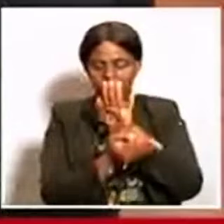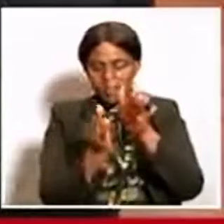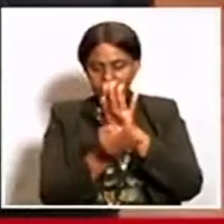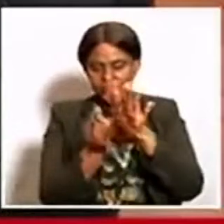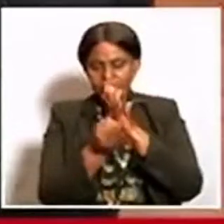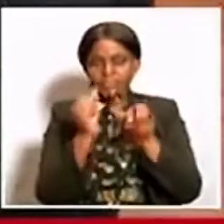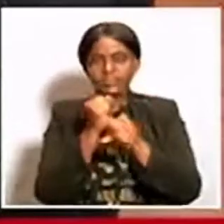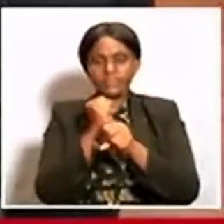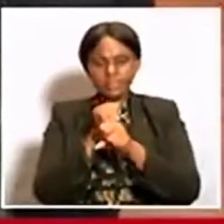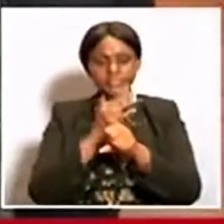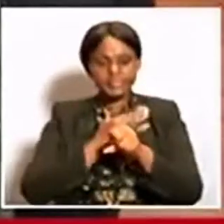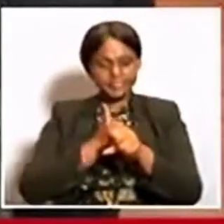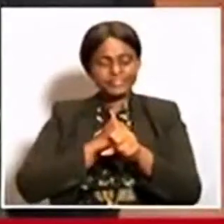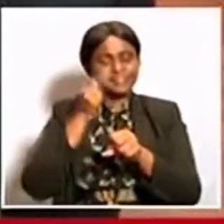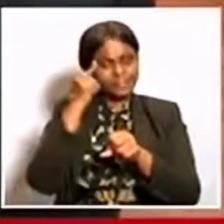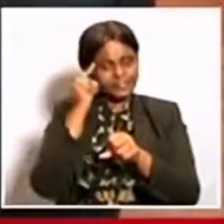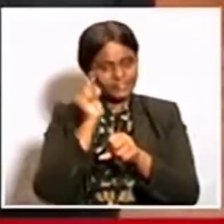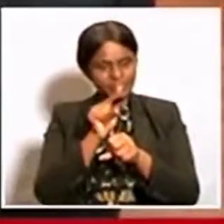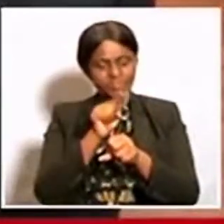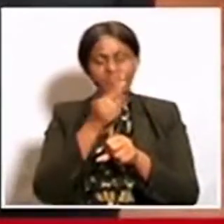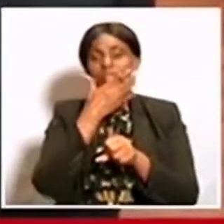think this is the best